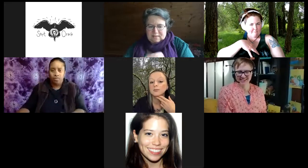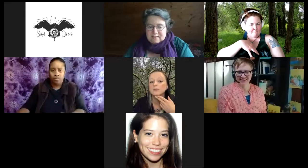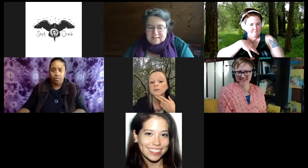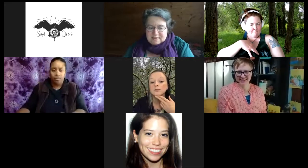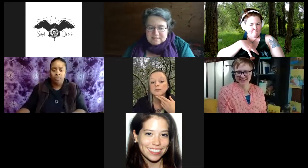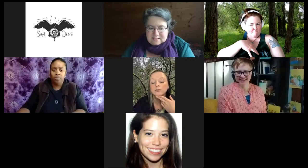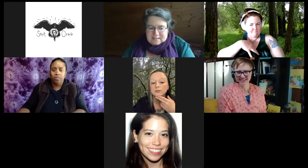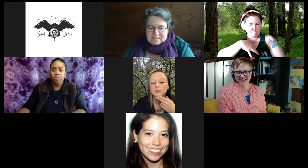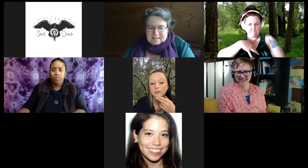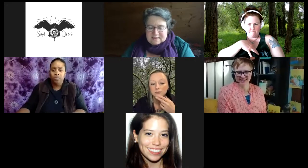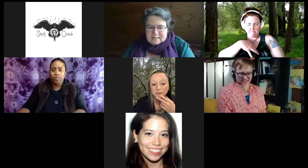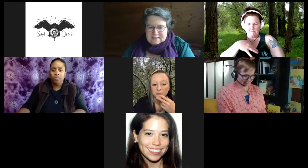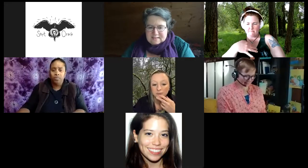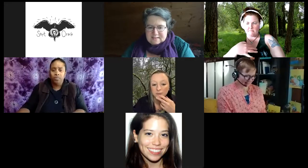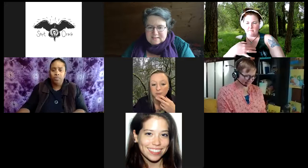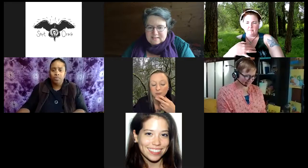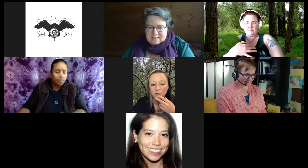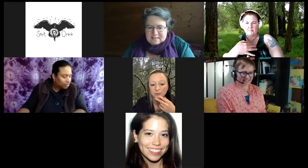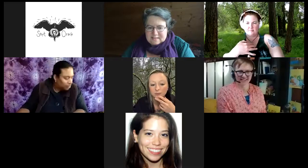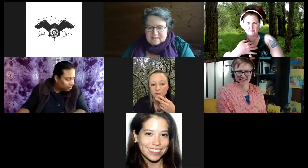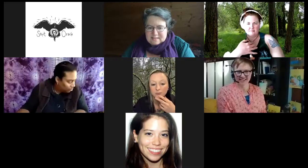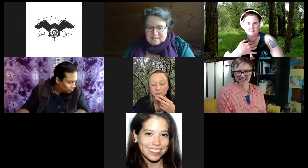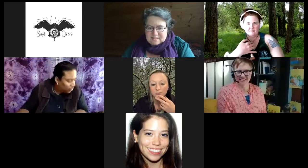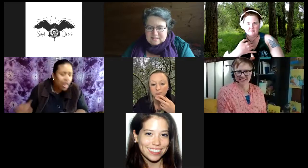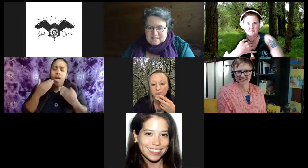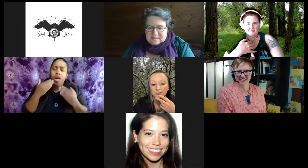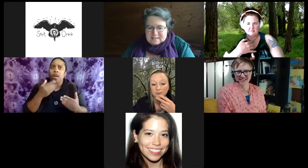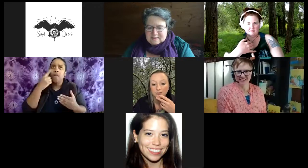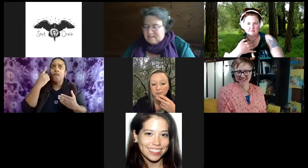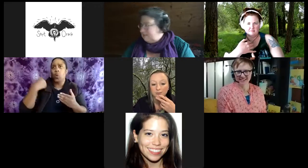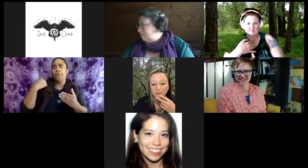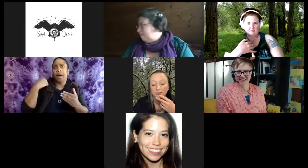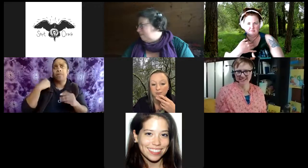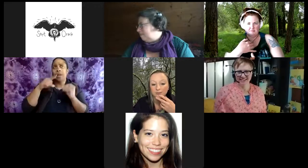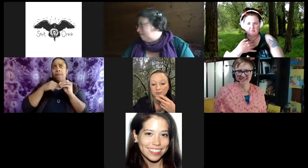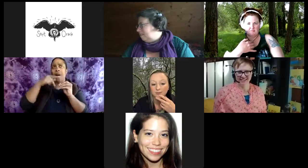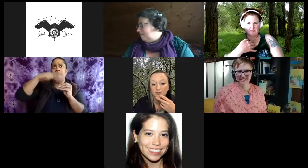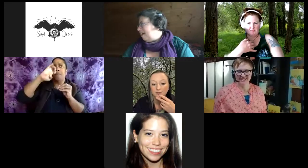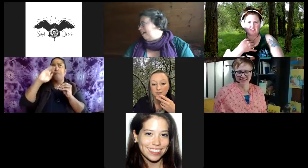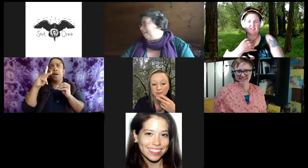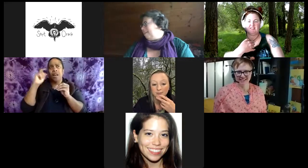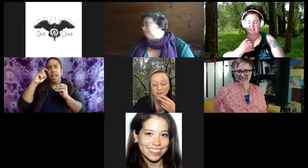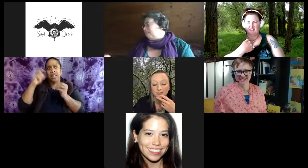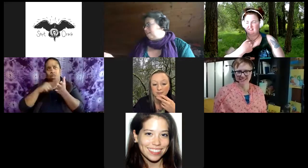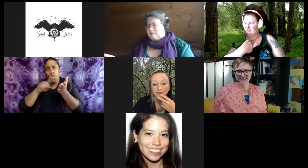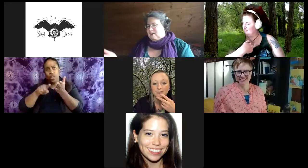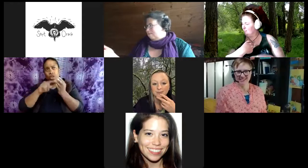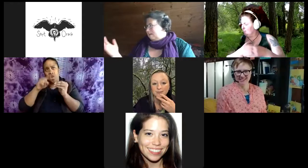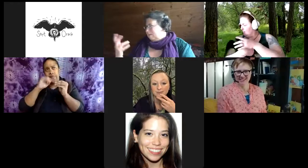sure. Well, thank you for reminding me about Puck, because I need to do research for sure.